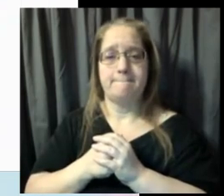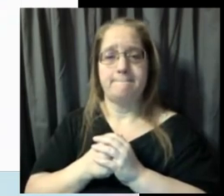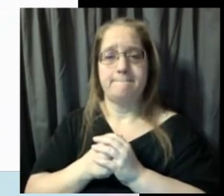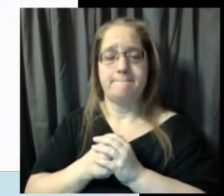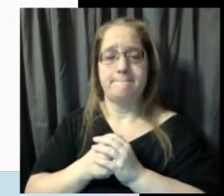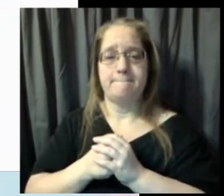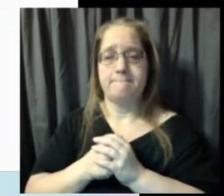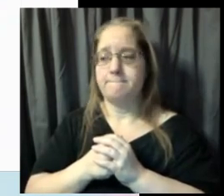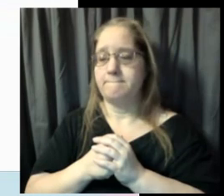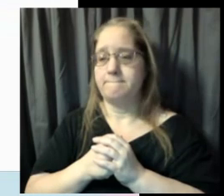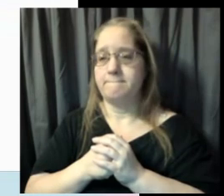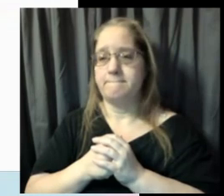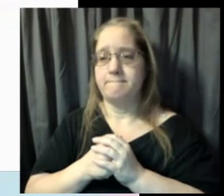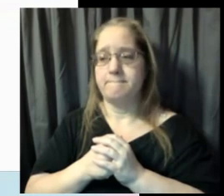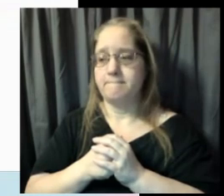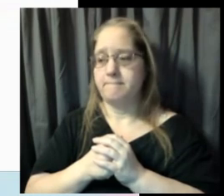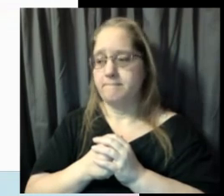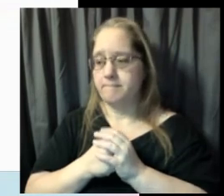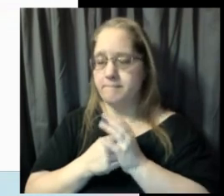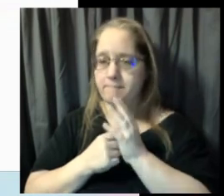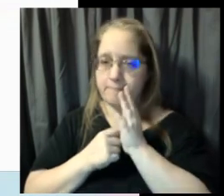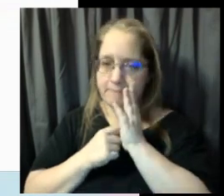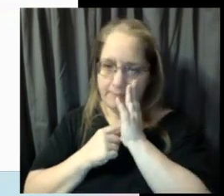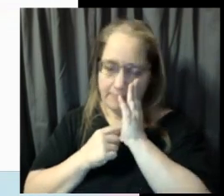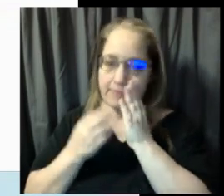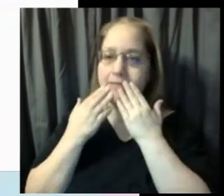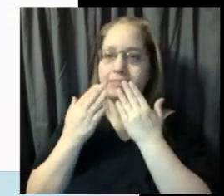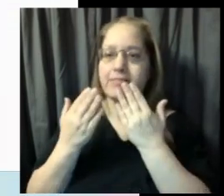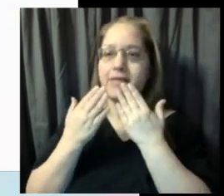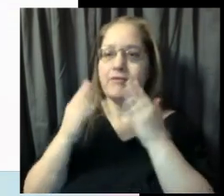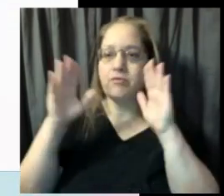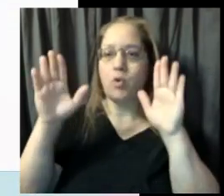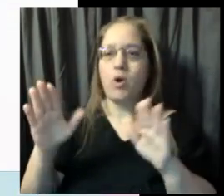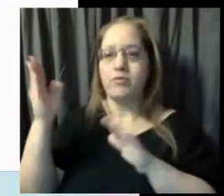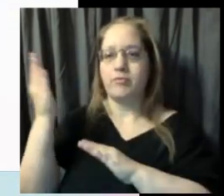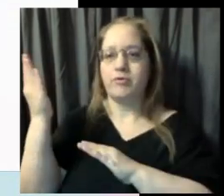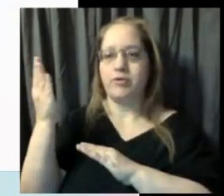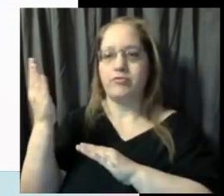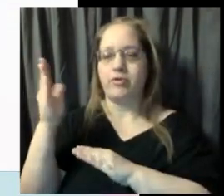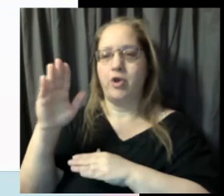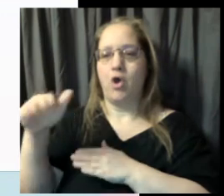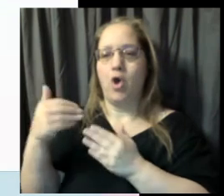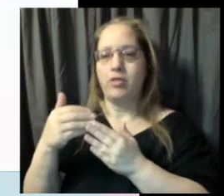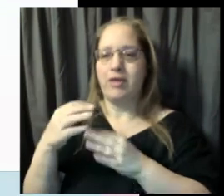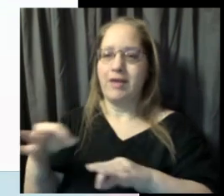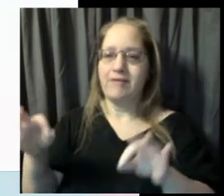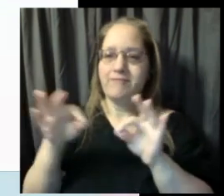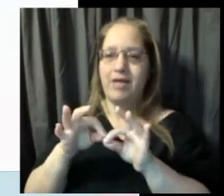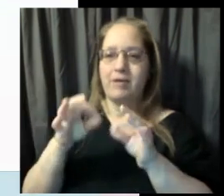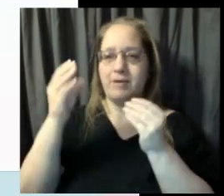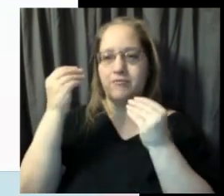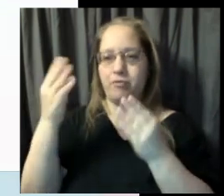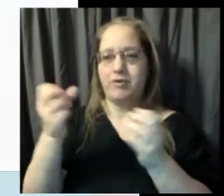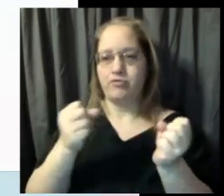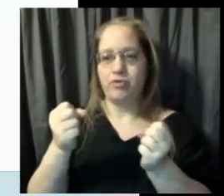as we kind of wrap up for the day. Thank you so much for the wonderful presentation and all the valuable information